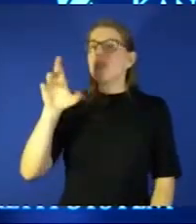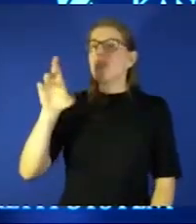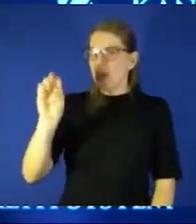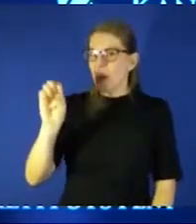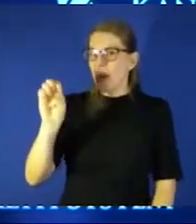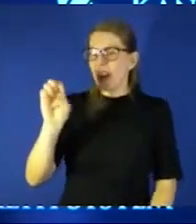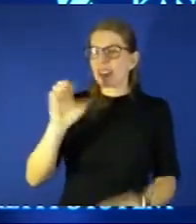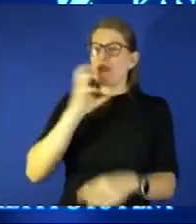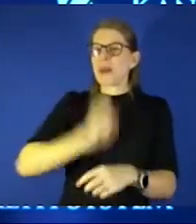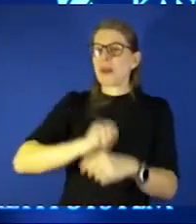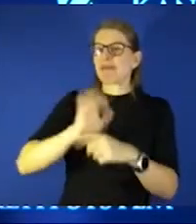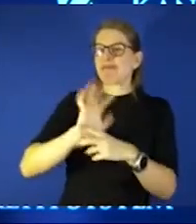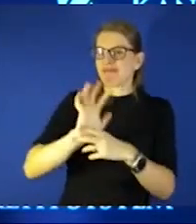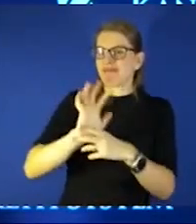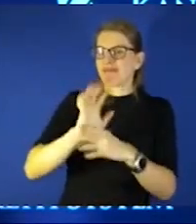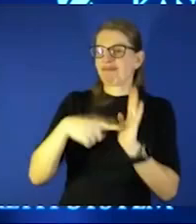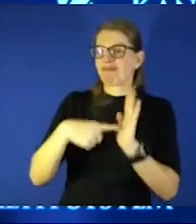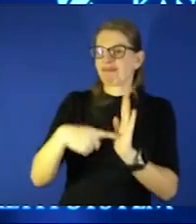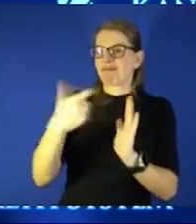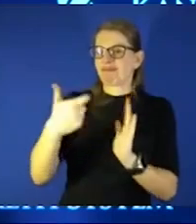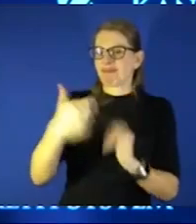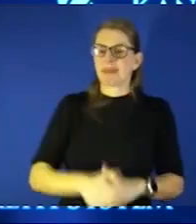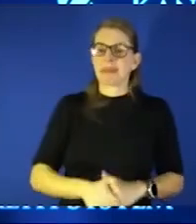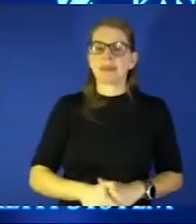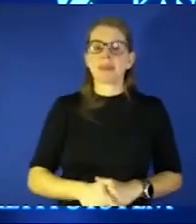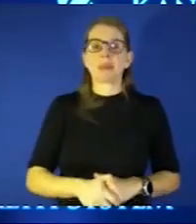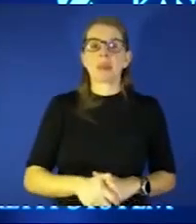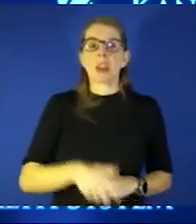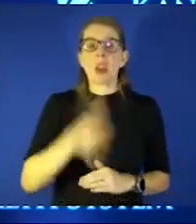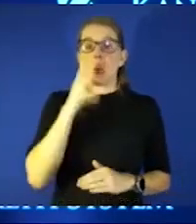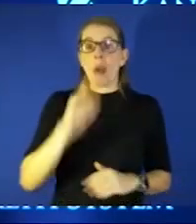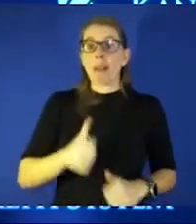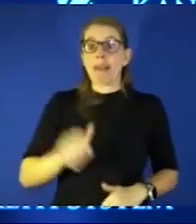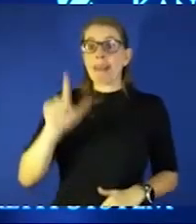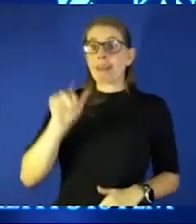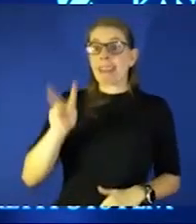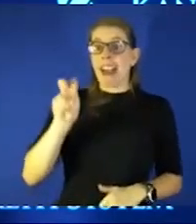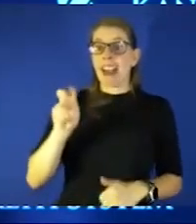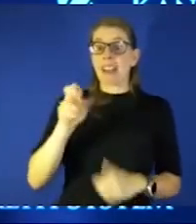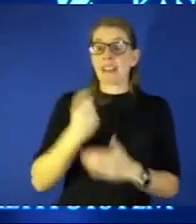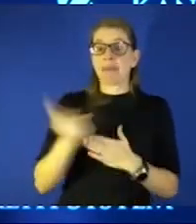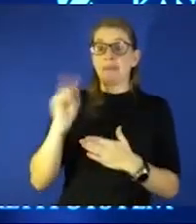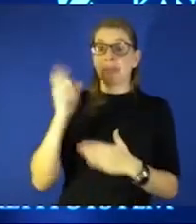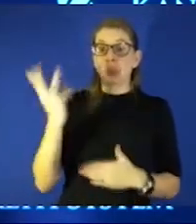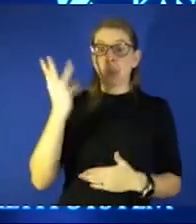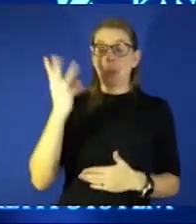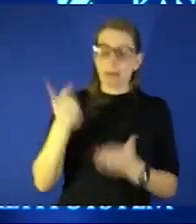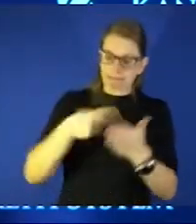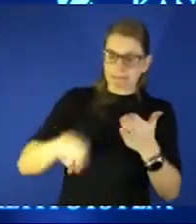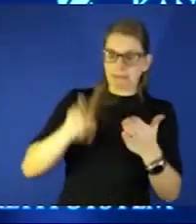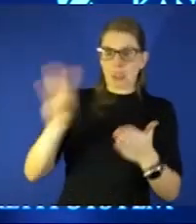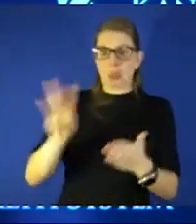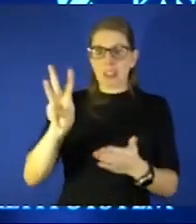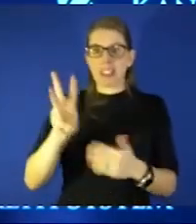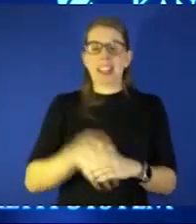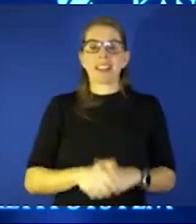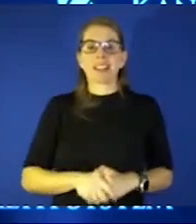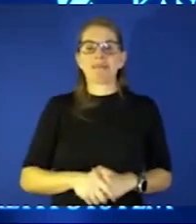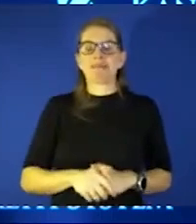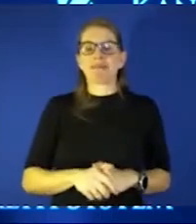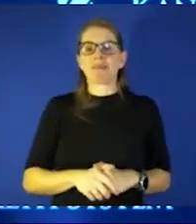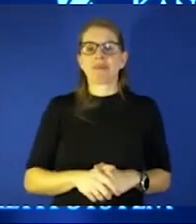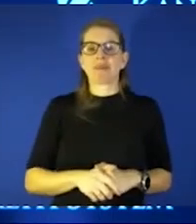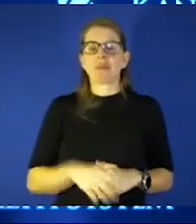of uh the medical uh update we'll be back live with you next wednesday hawkeye and i'll be here to talk about the latest around the covet cases